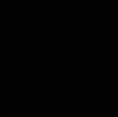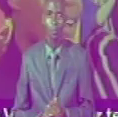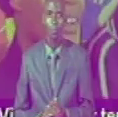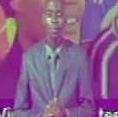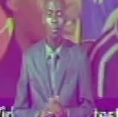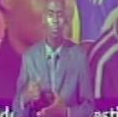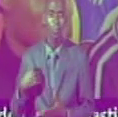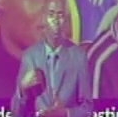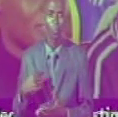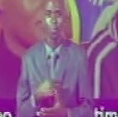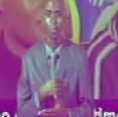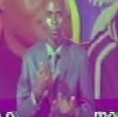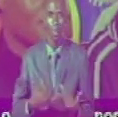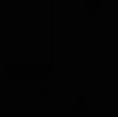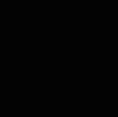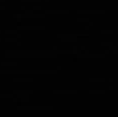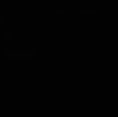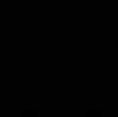Greater.